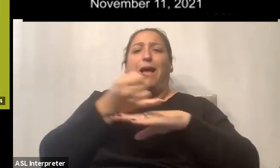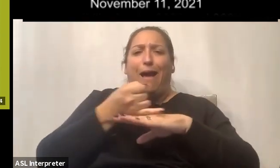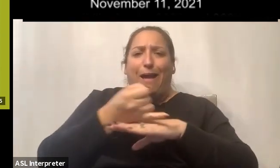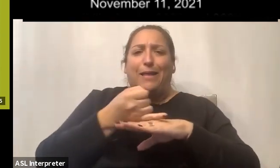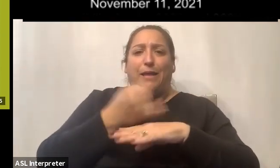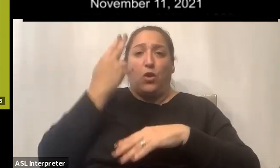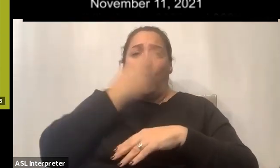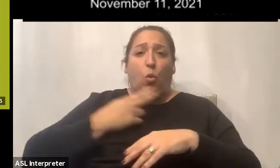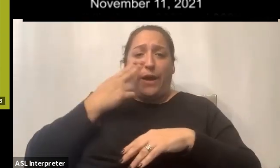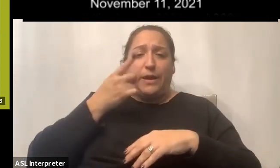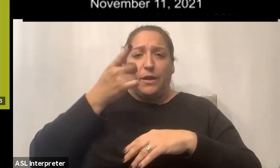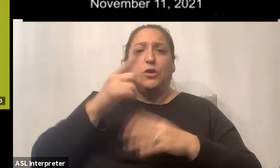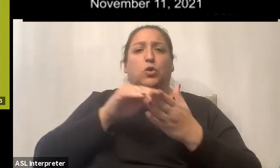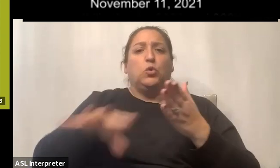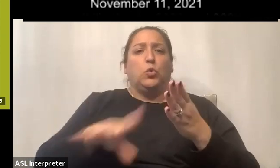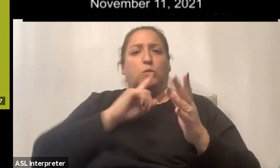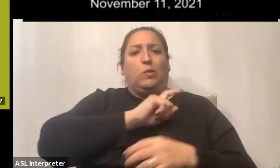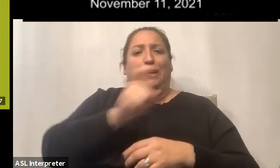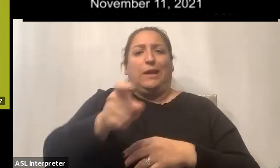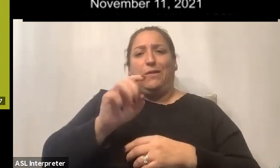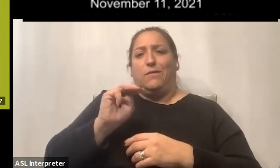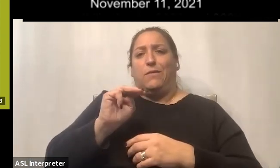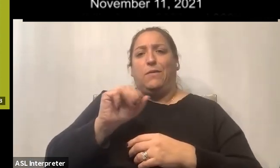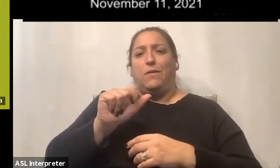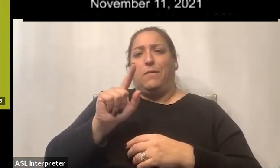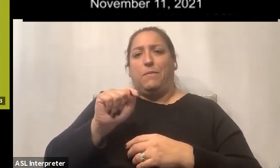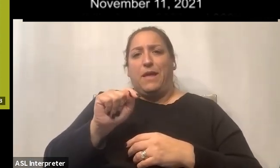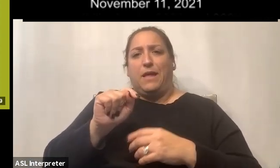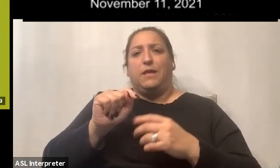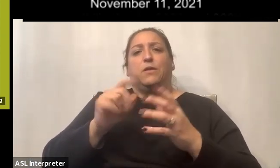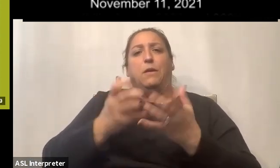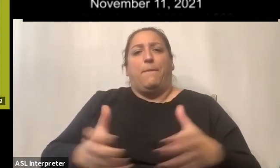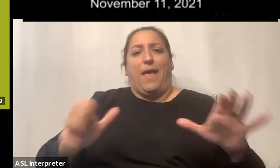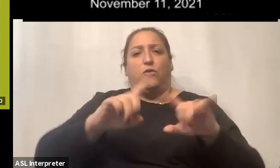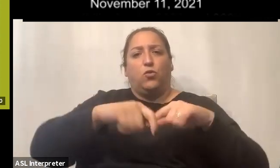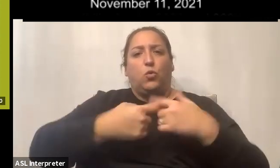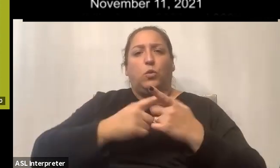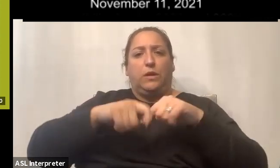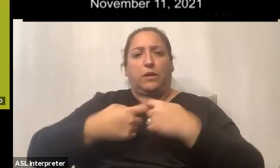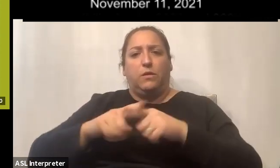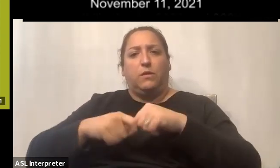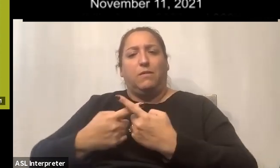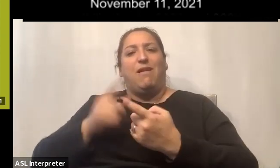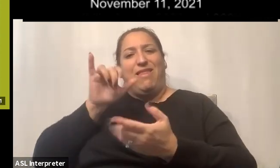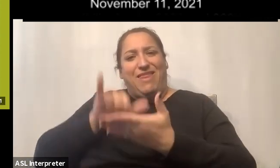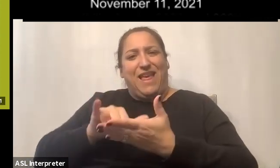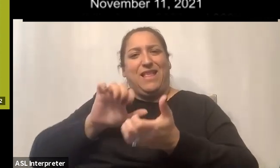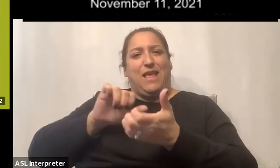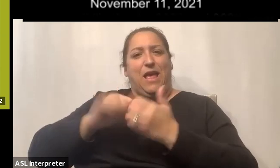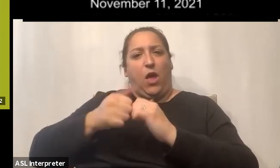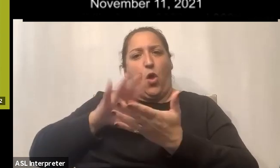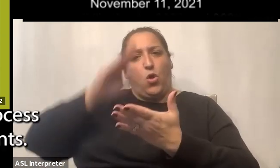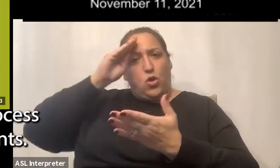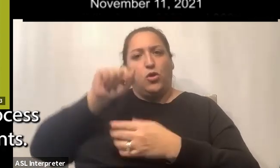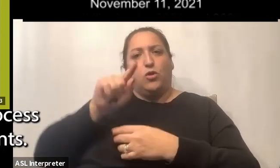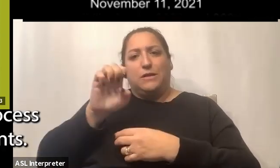Hawaii, students are given mats or baskets to weave, and that's how they learn about STEM and